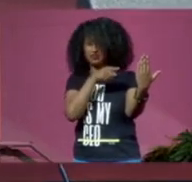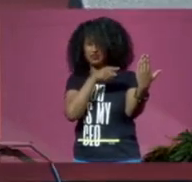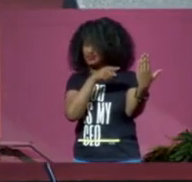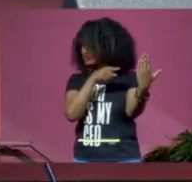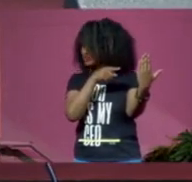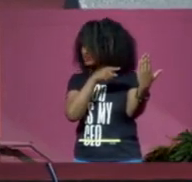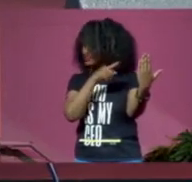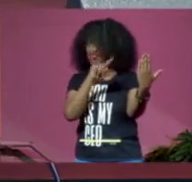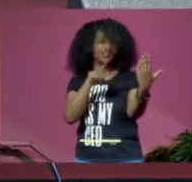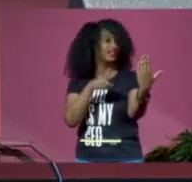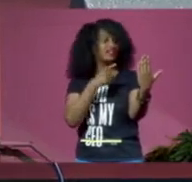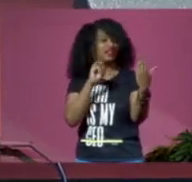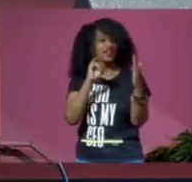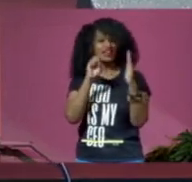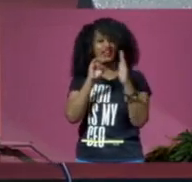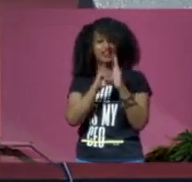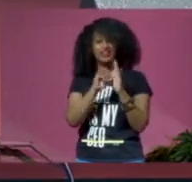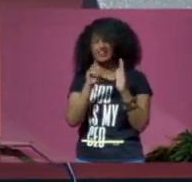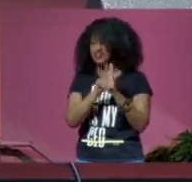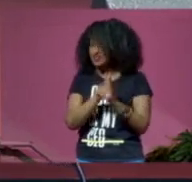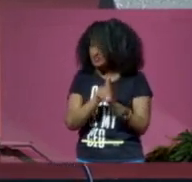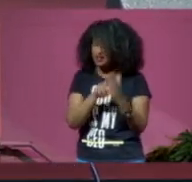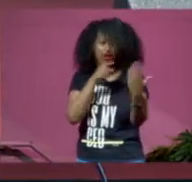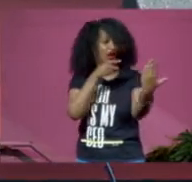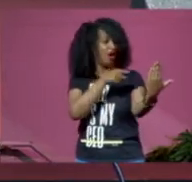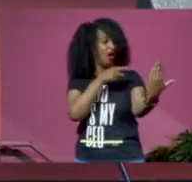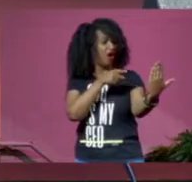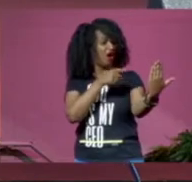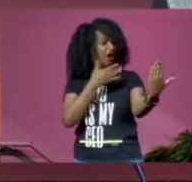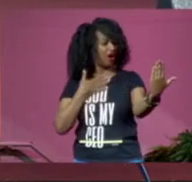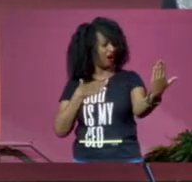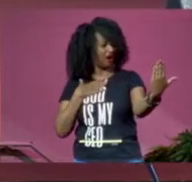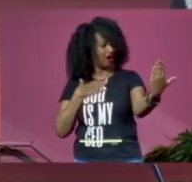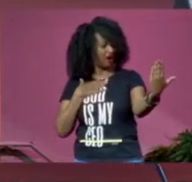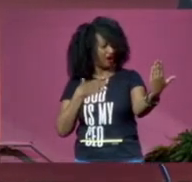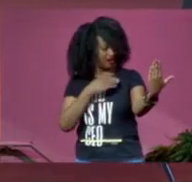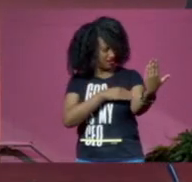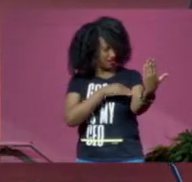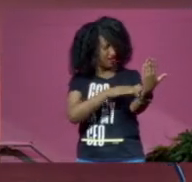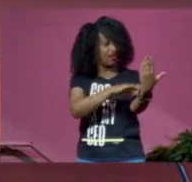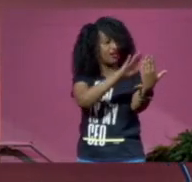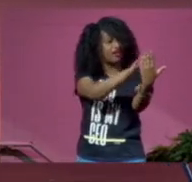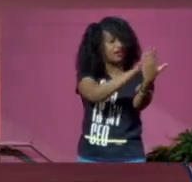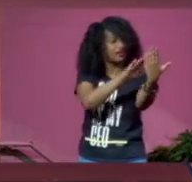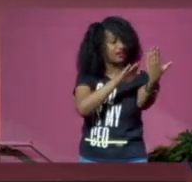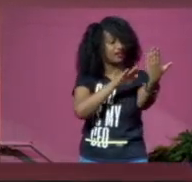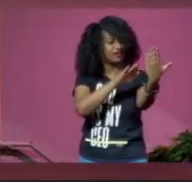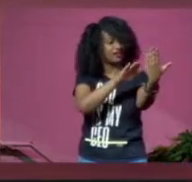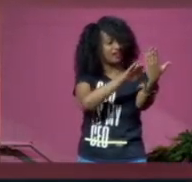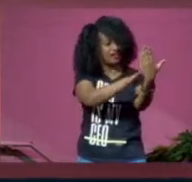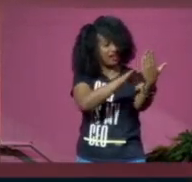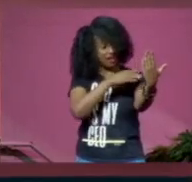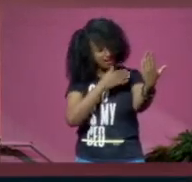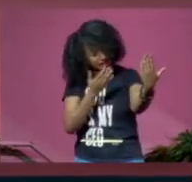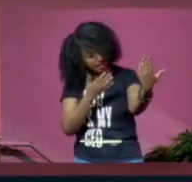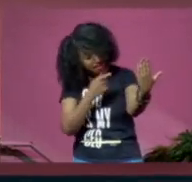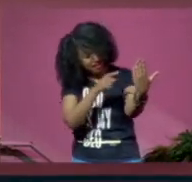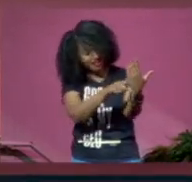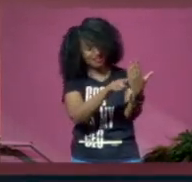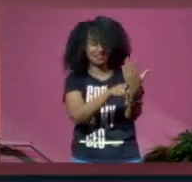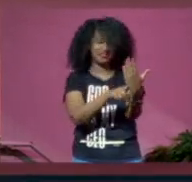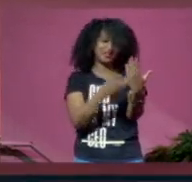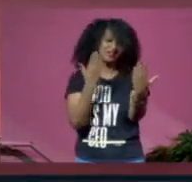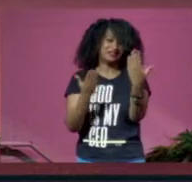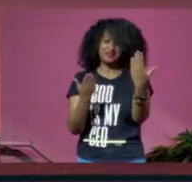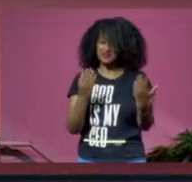to identify themselves in mirrors, and so they'll attempt to touch the mirror. They'll attempt to put their hands in water where